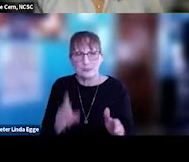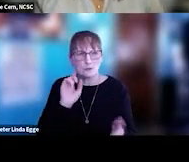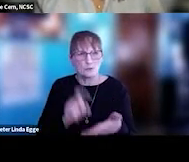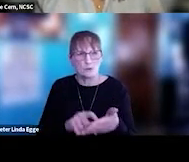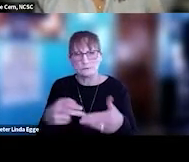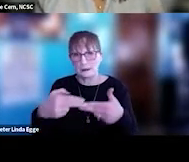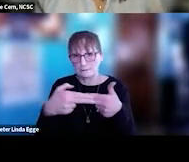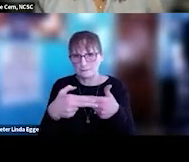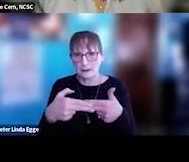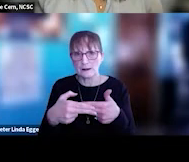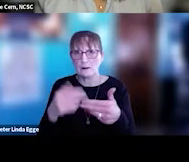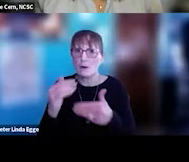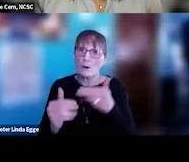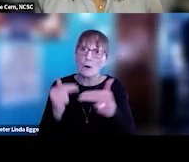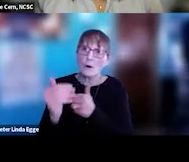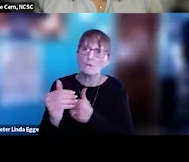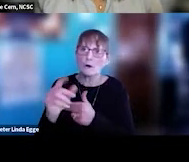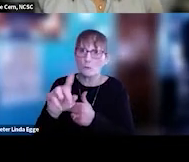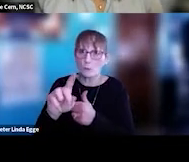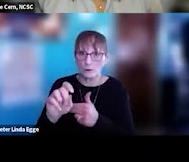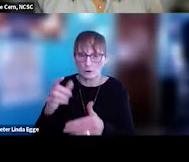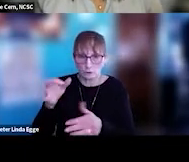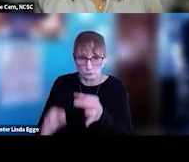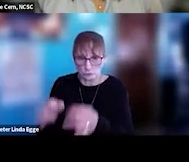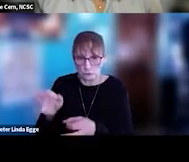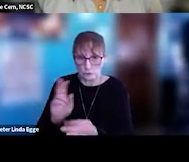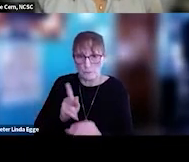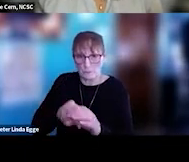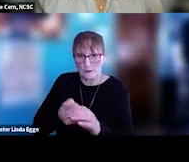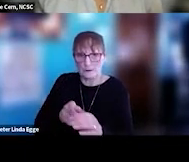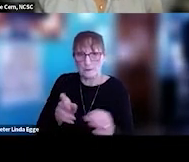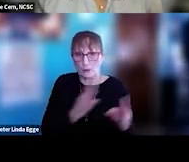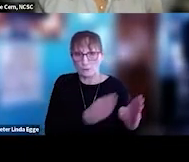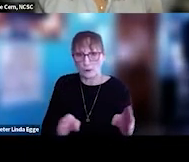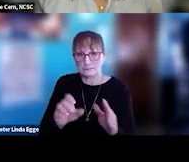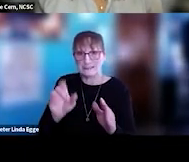we had over 100 judges participate across those states.